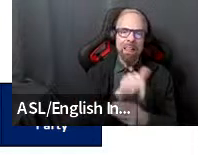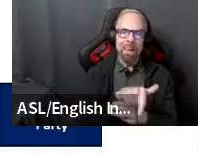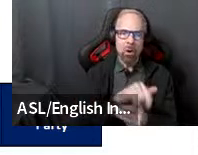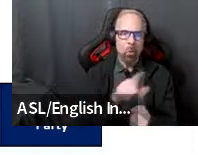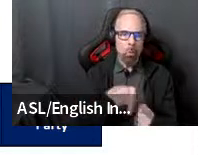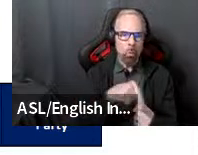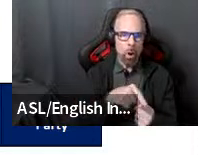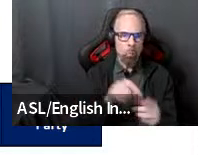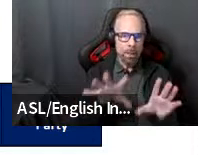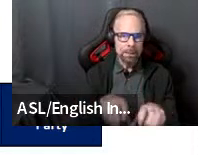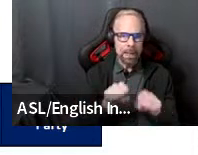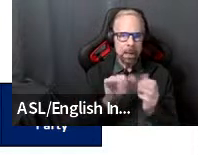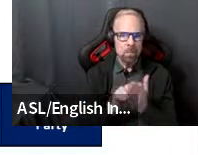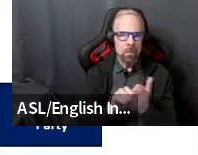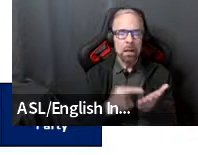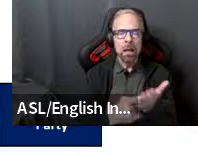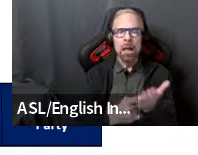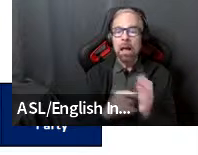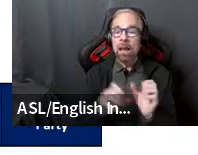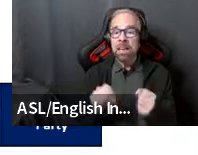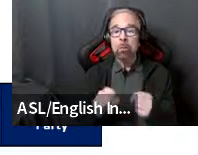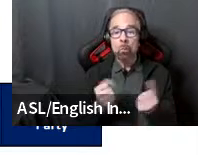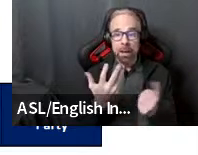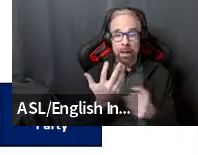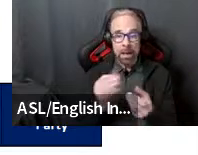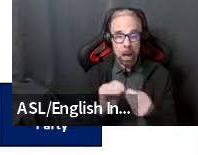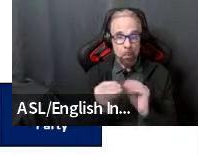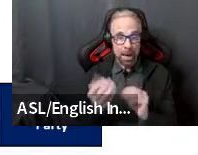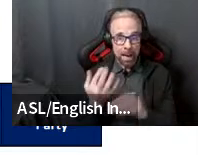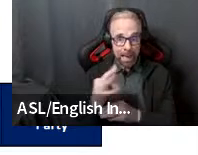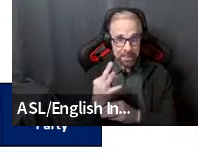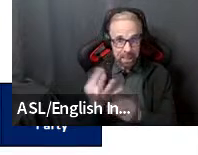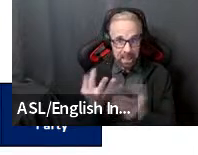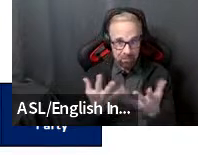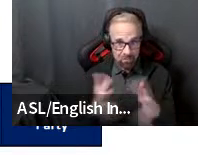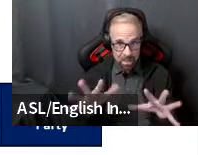discussion, if we could wrap up 19 before we move on, that would be really great.